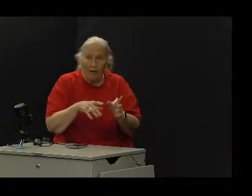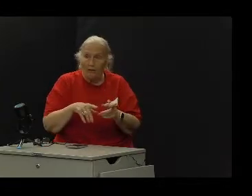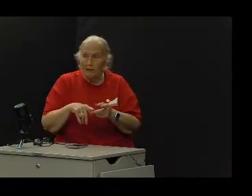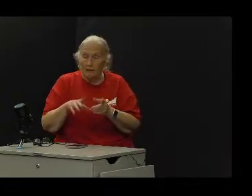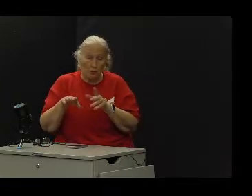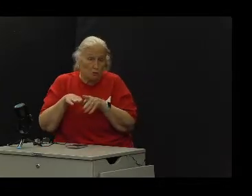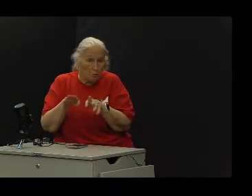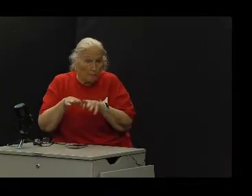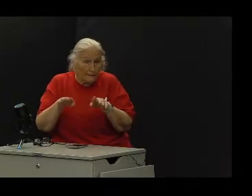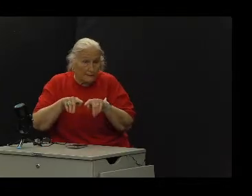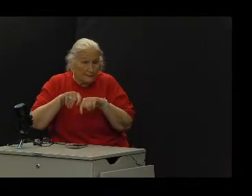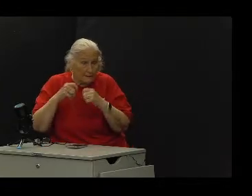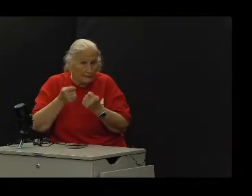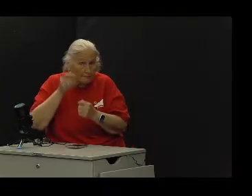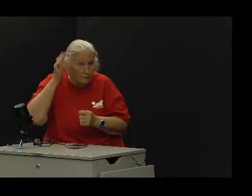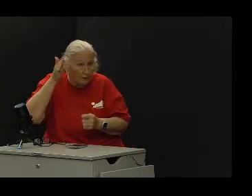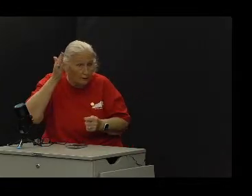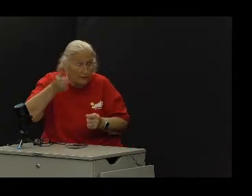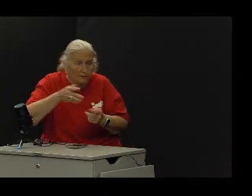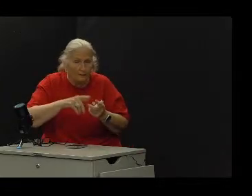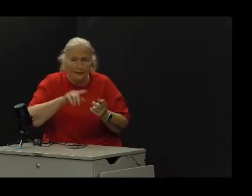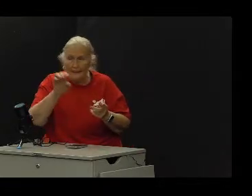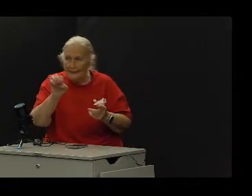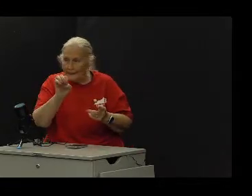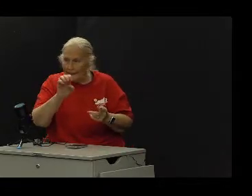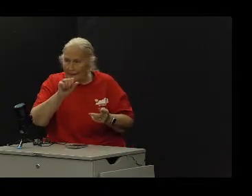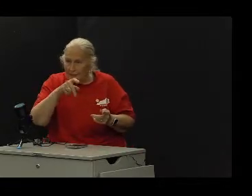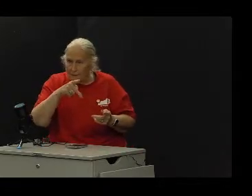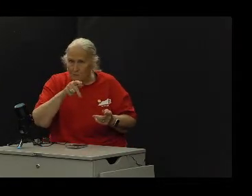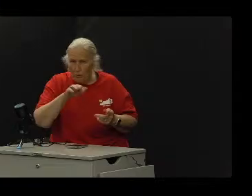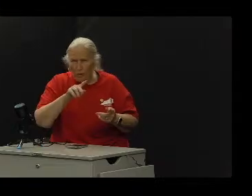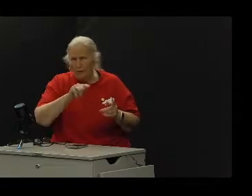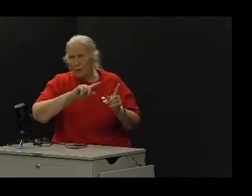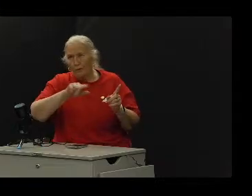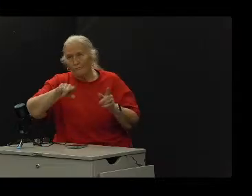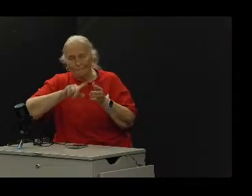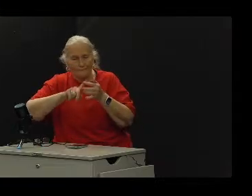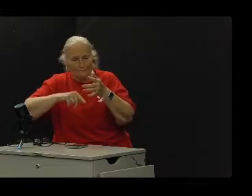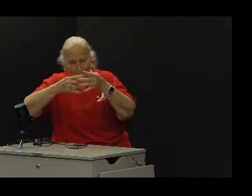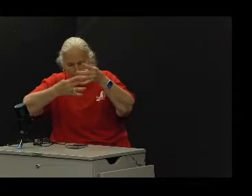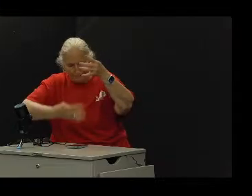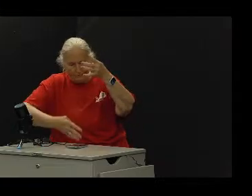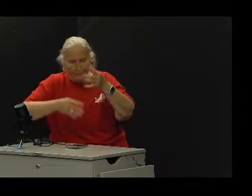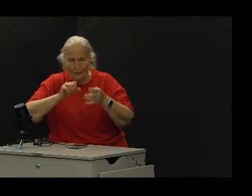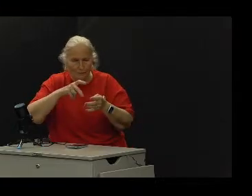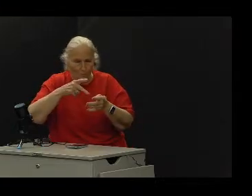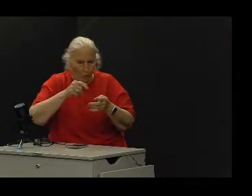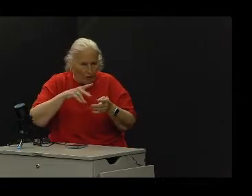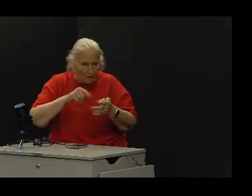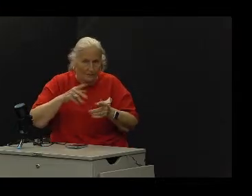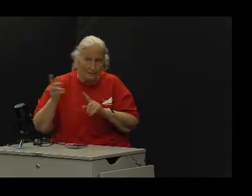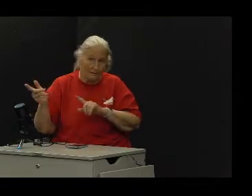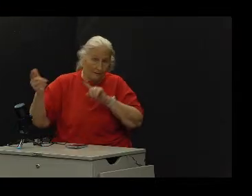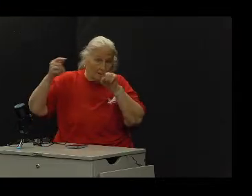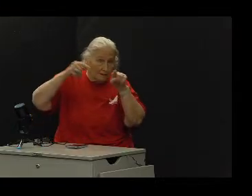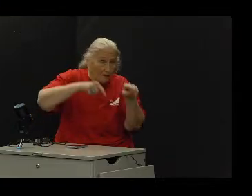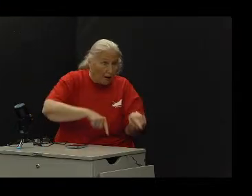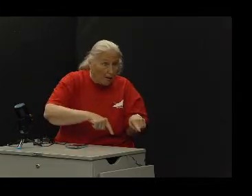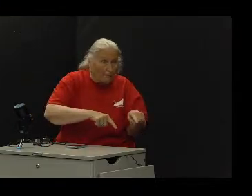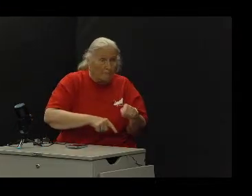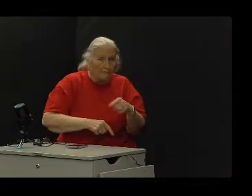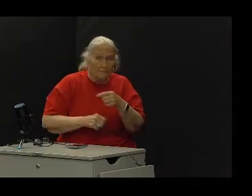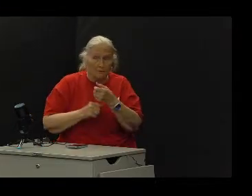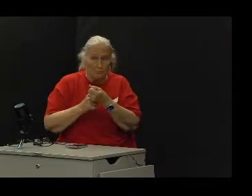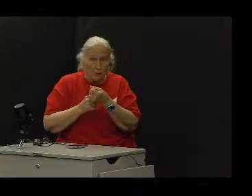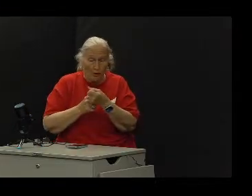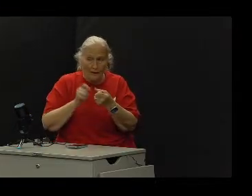teams, volleyball teams, even the swimming teams in the future that would travel from out of state, and even esports. We've got a long list.